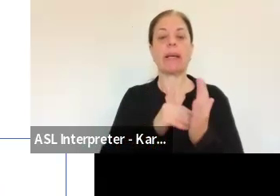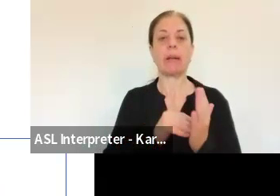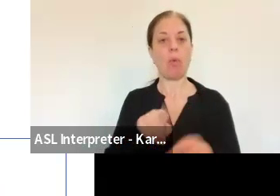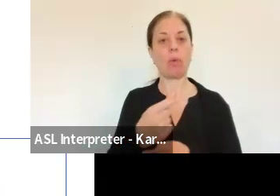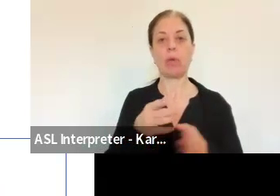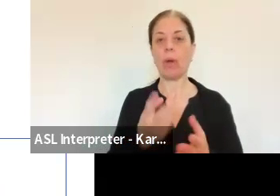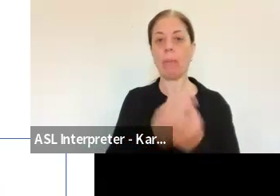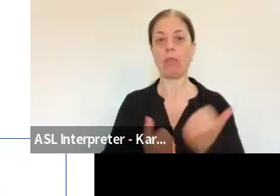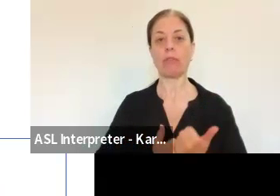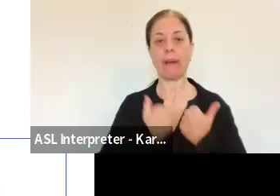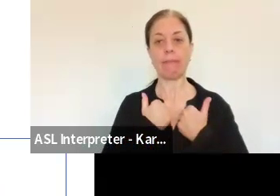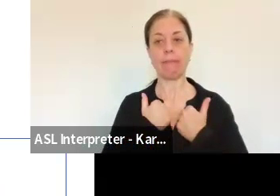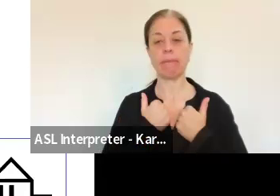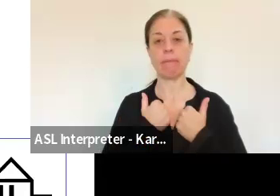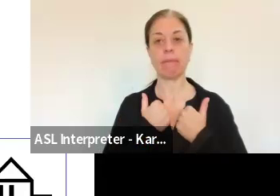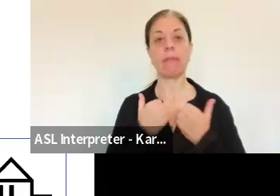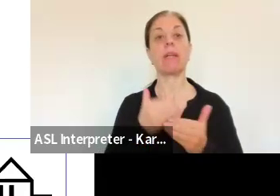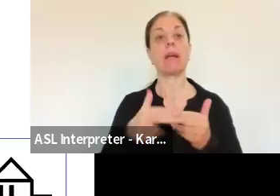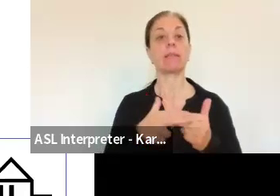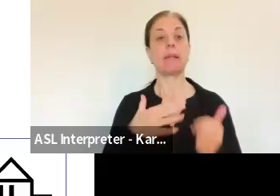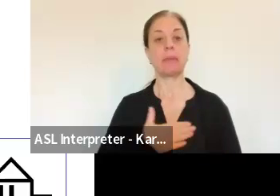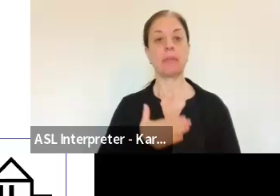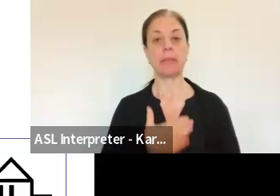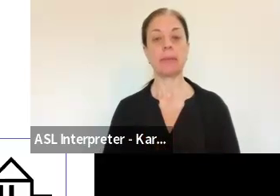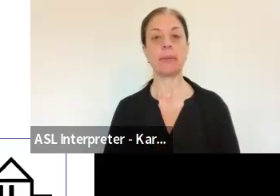survive. Next slide, please.